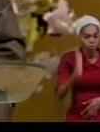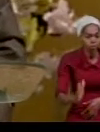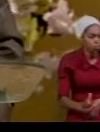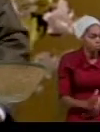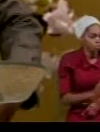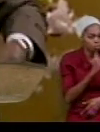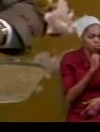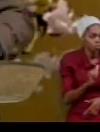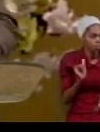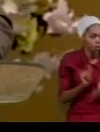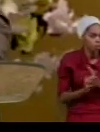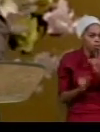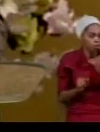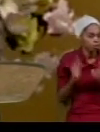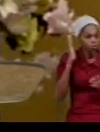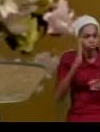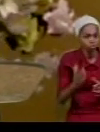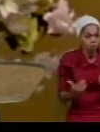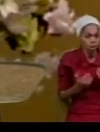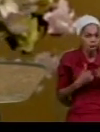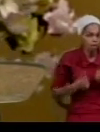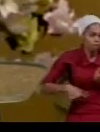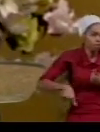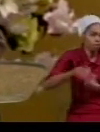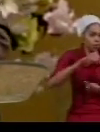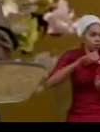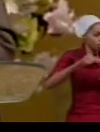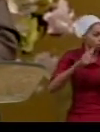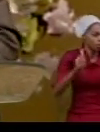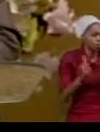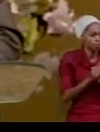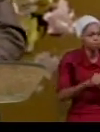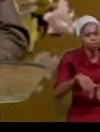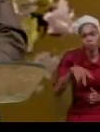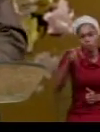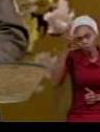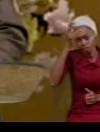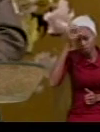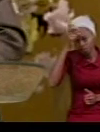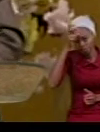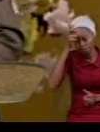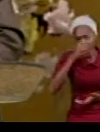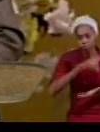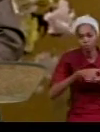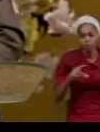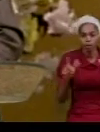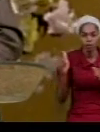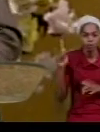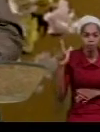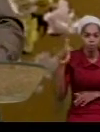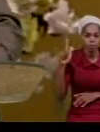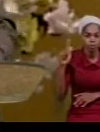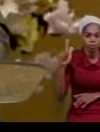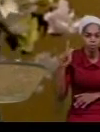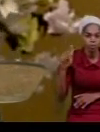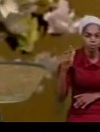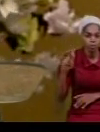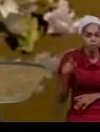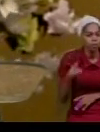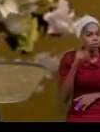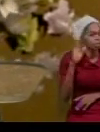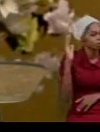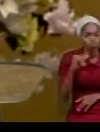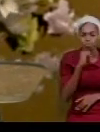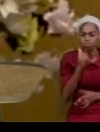have fellowship with the devil. In verse 21, ye cannot drink the cup